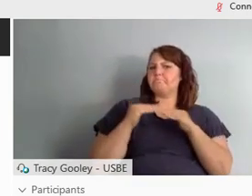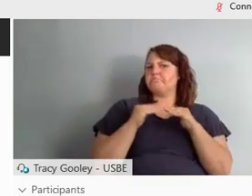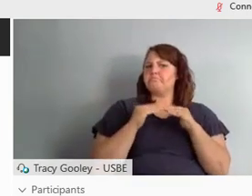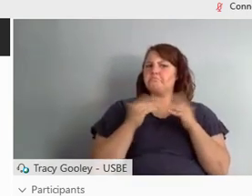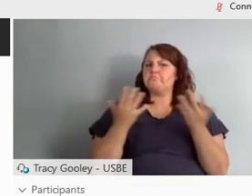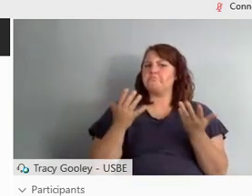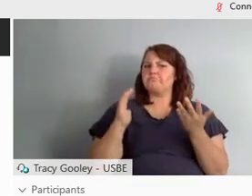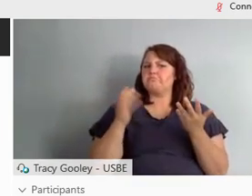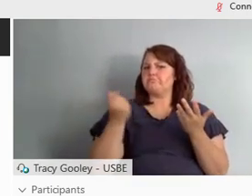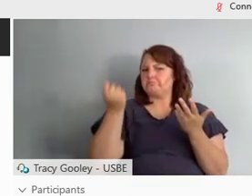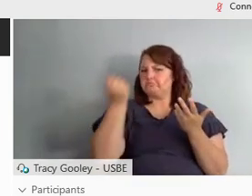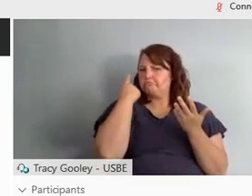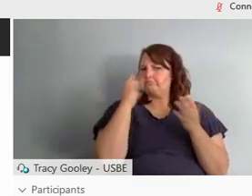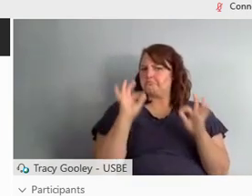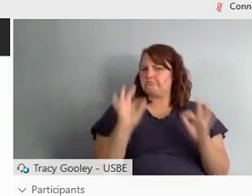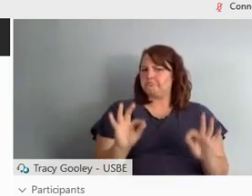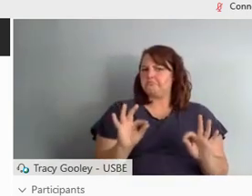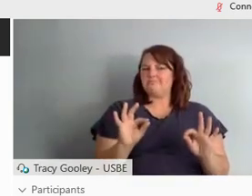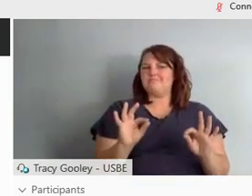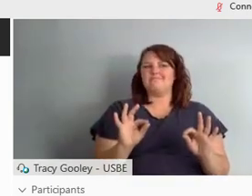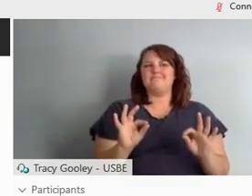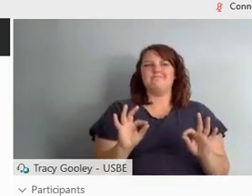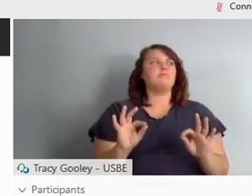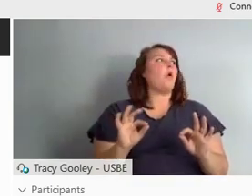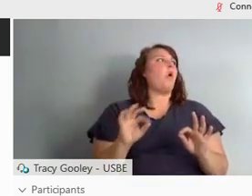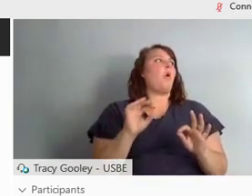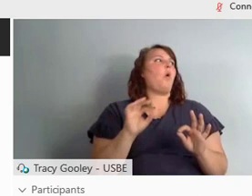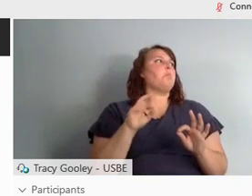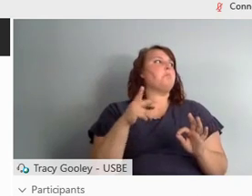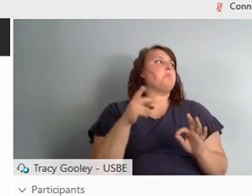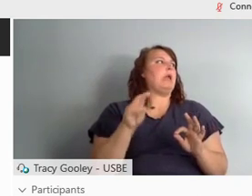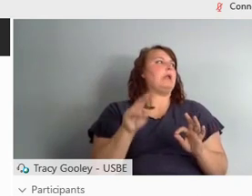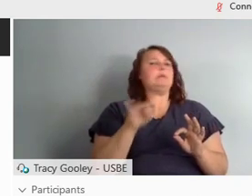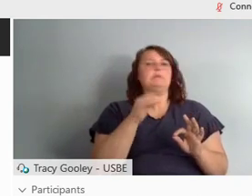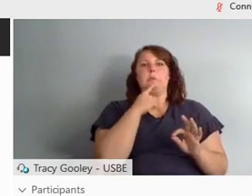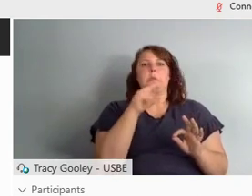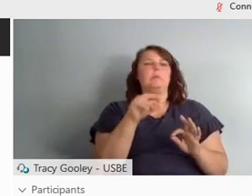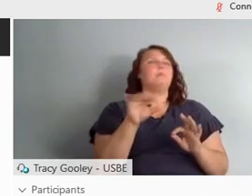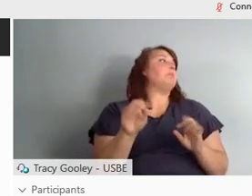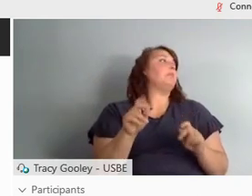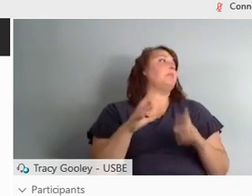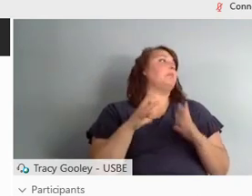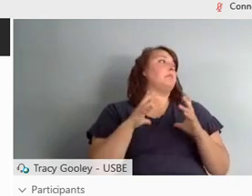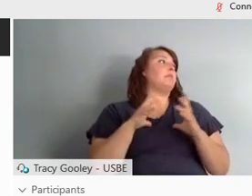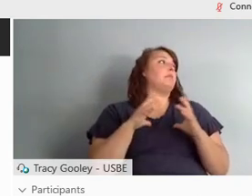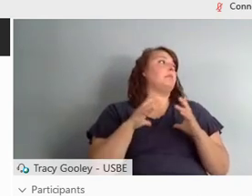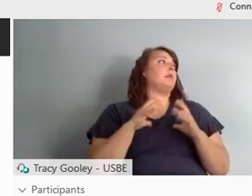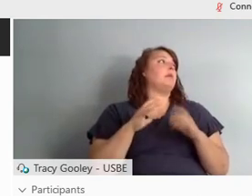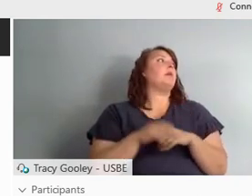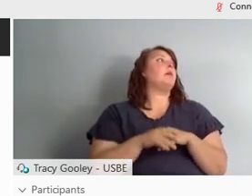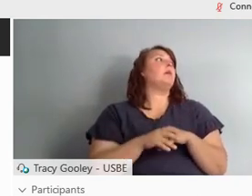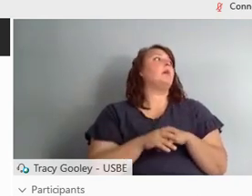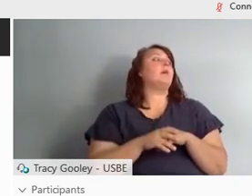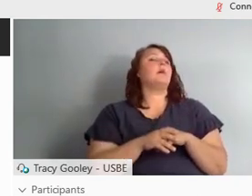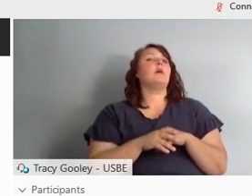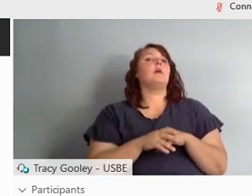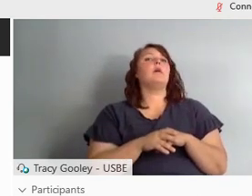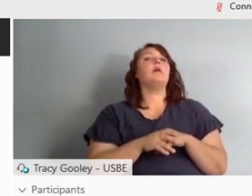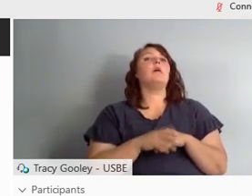fairly understandable. Got a no from Penny. Okay, so numeracy. We're going to zip through this really quick. I got 5 minutes to wrap this